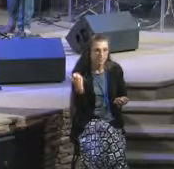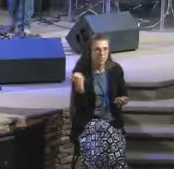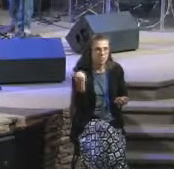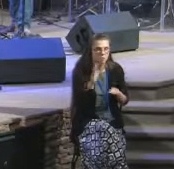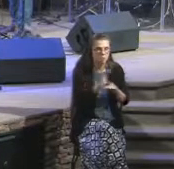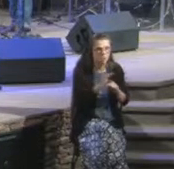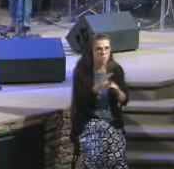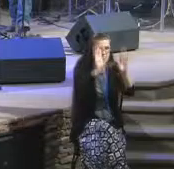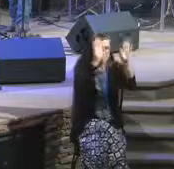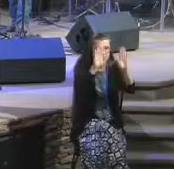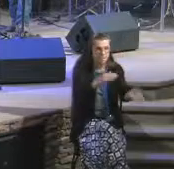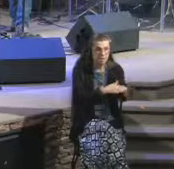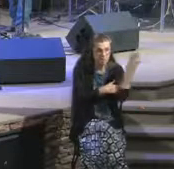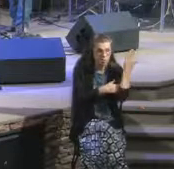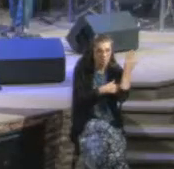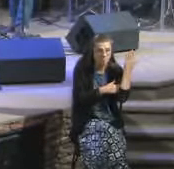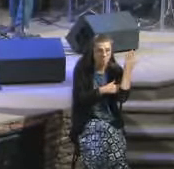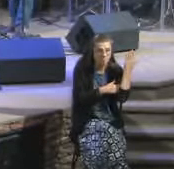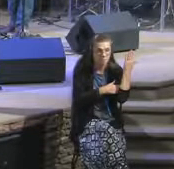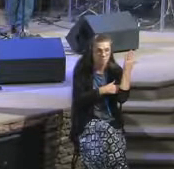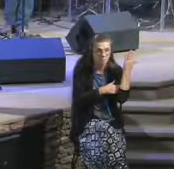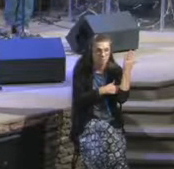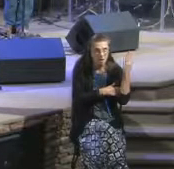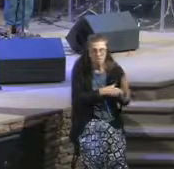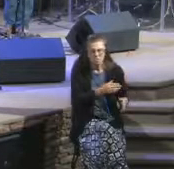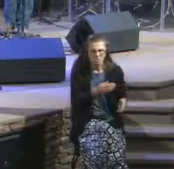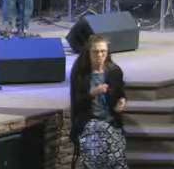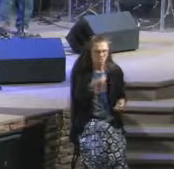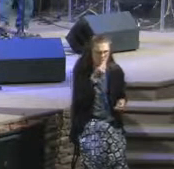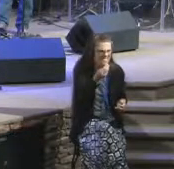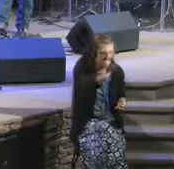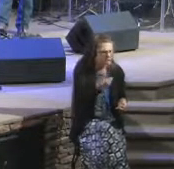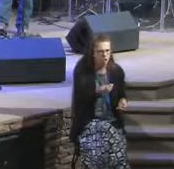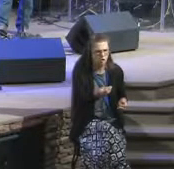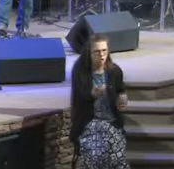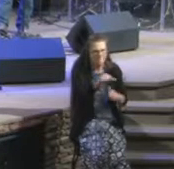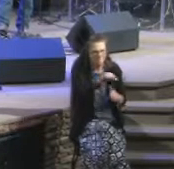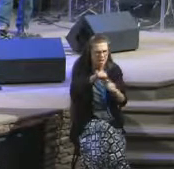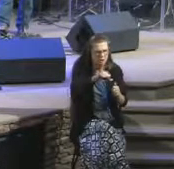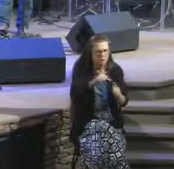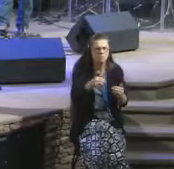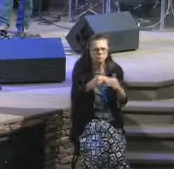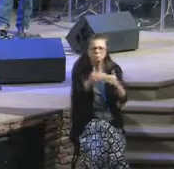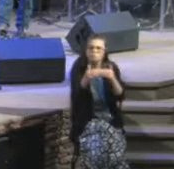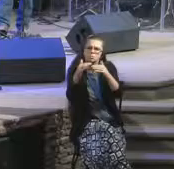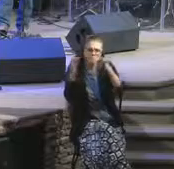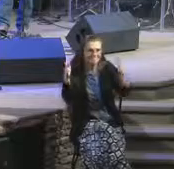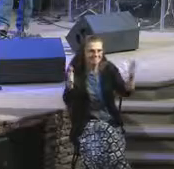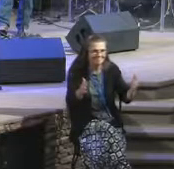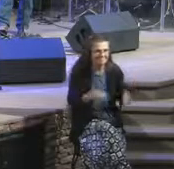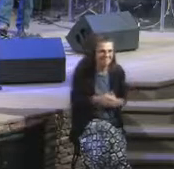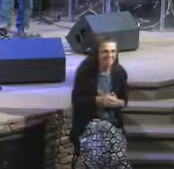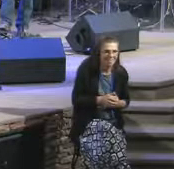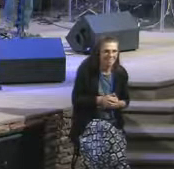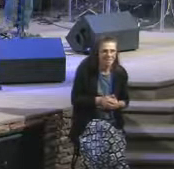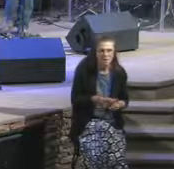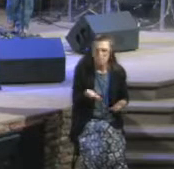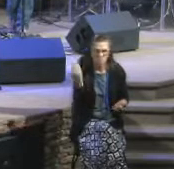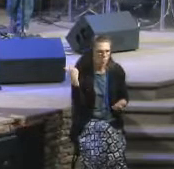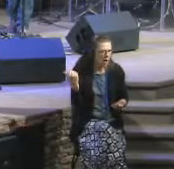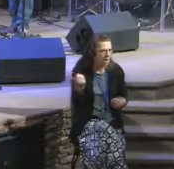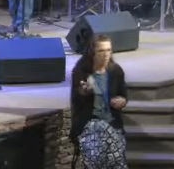morning, the 30th, and we'll grill some hot dogs and feed you, and we'll just fellowship, have a good time. But we're going to go ahead and do the setup right